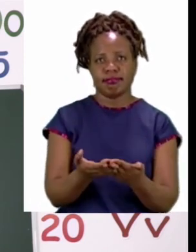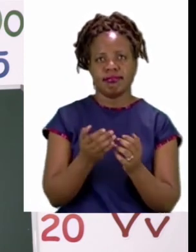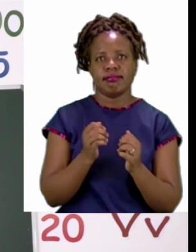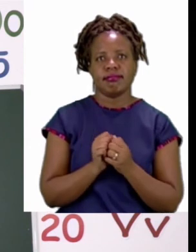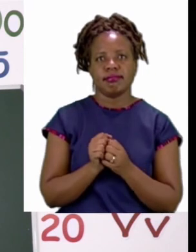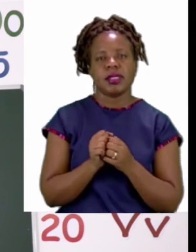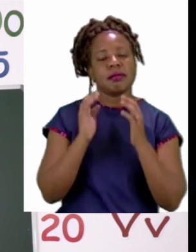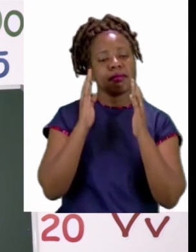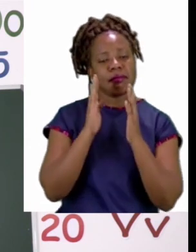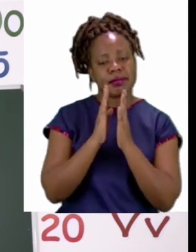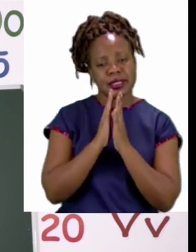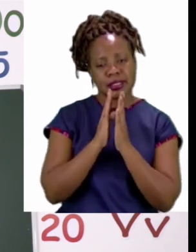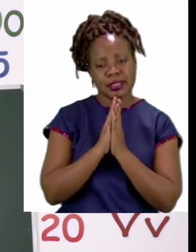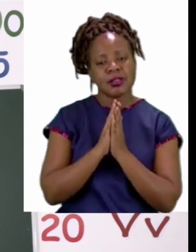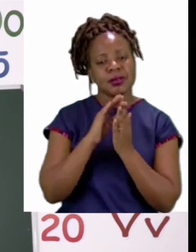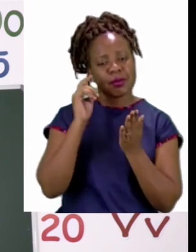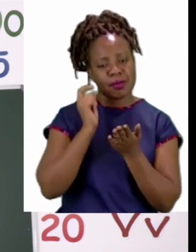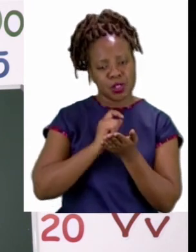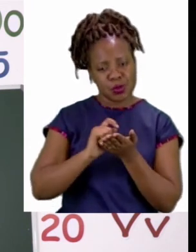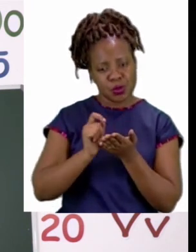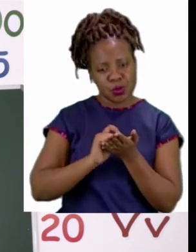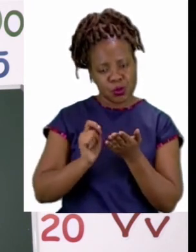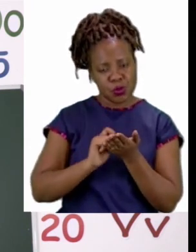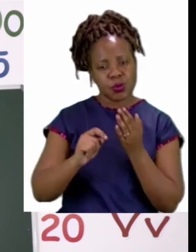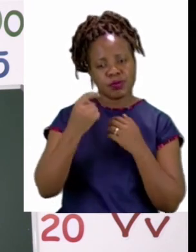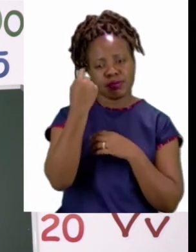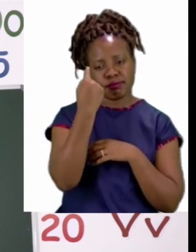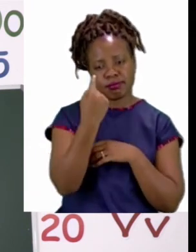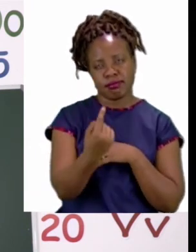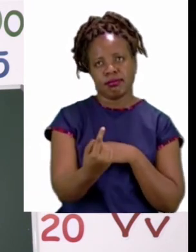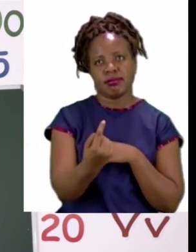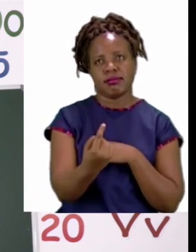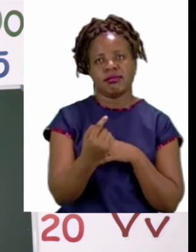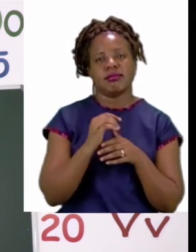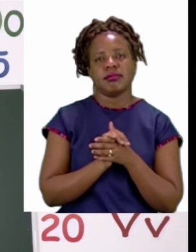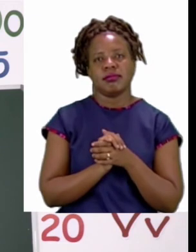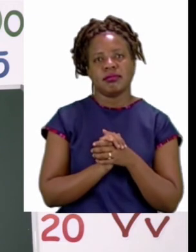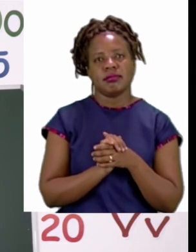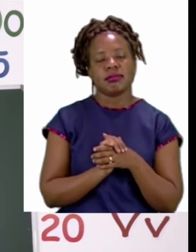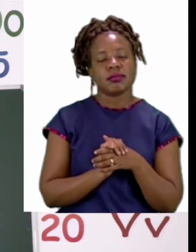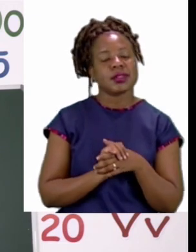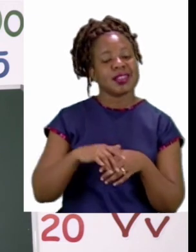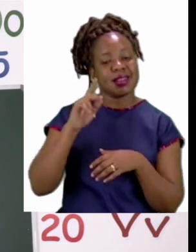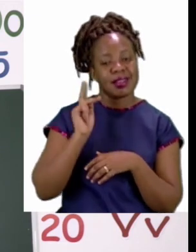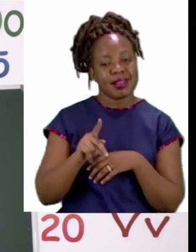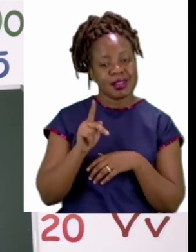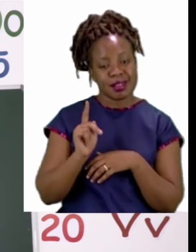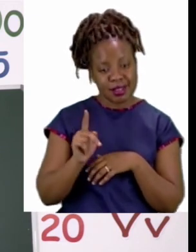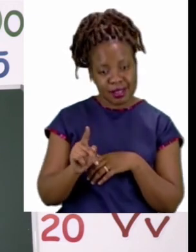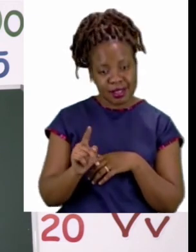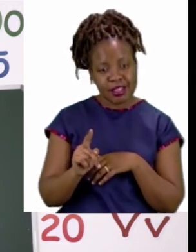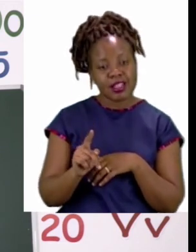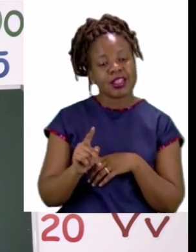the work by yourself. Now that we are done with our lesson, we need to